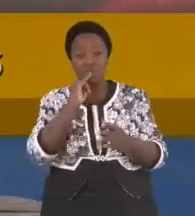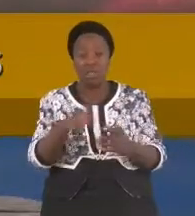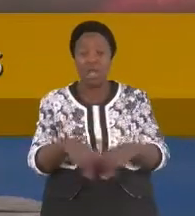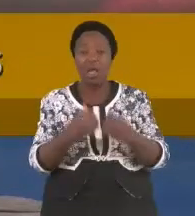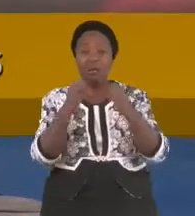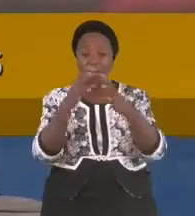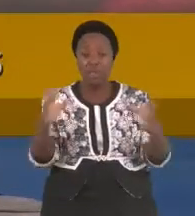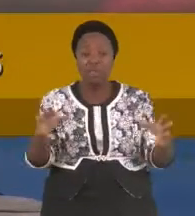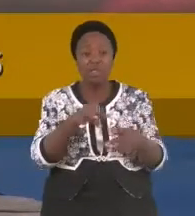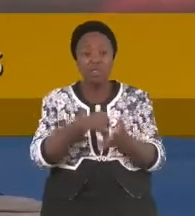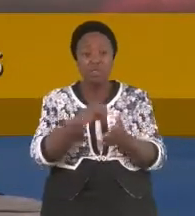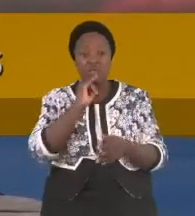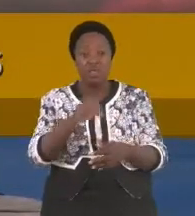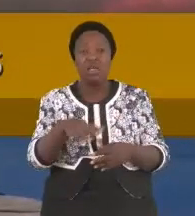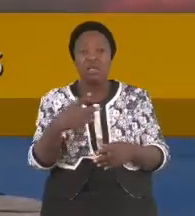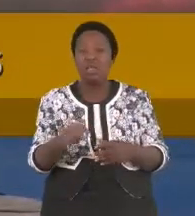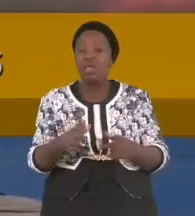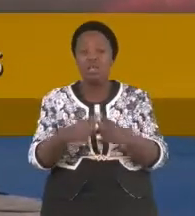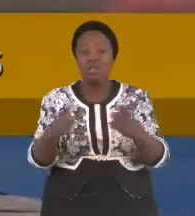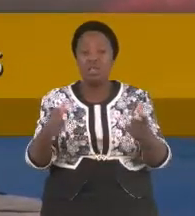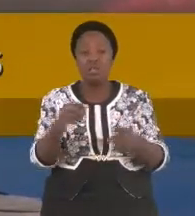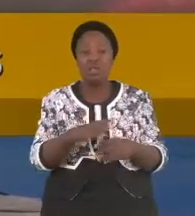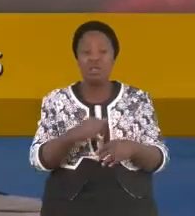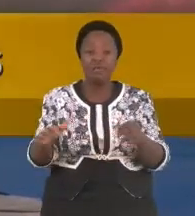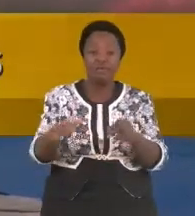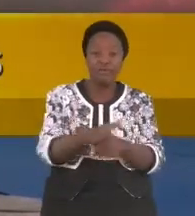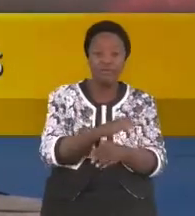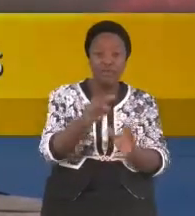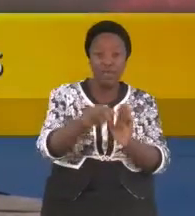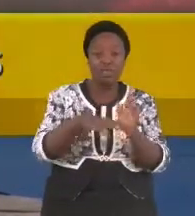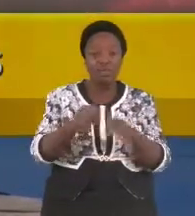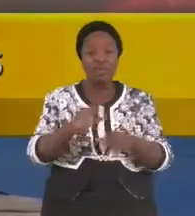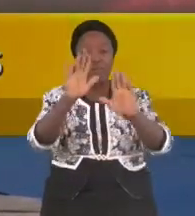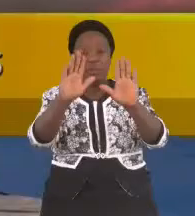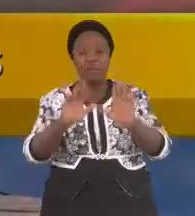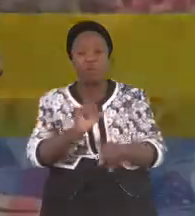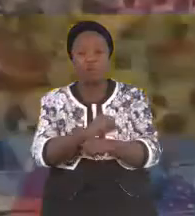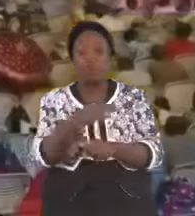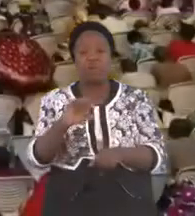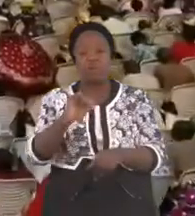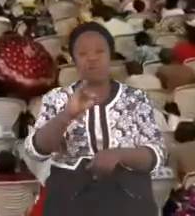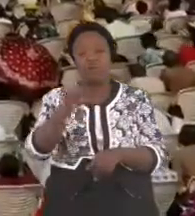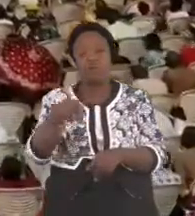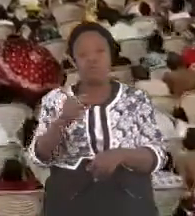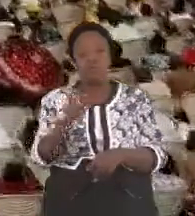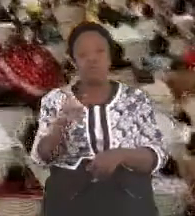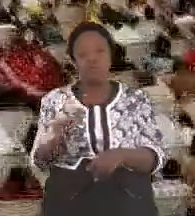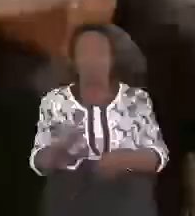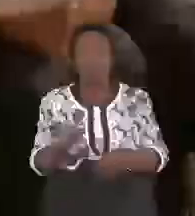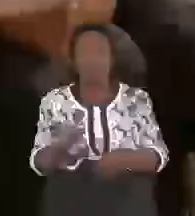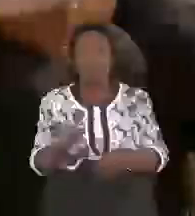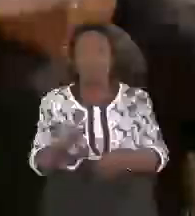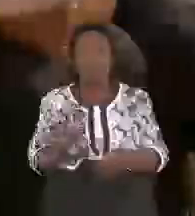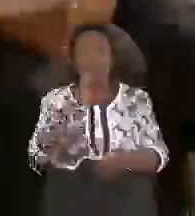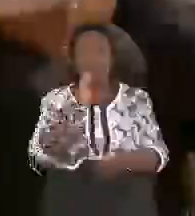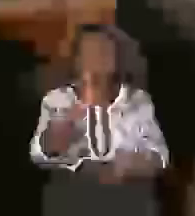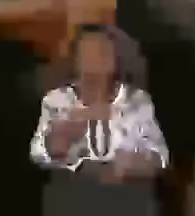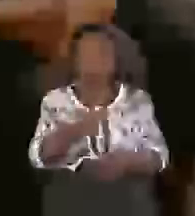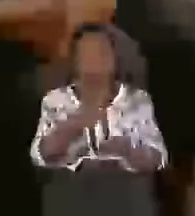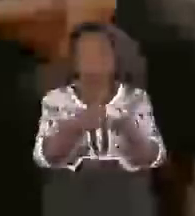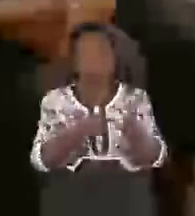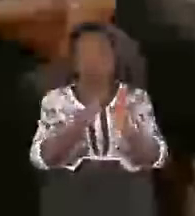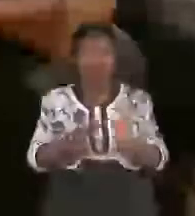the plenitude and the fullness of the miracles of John. You'll be a partaker. I will be